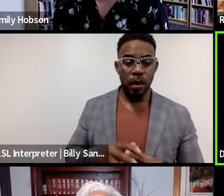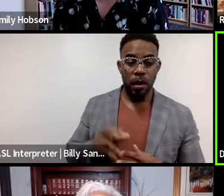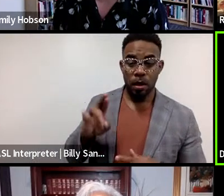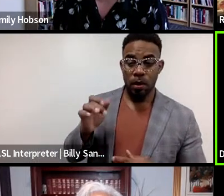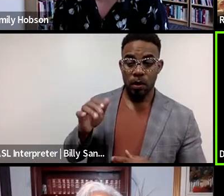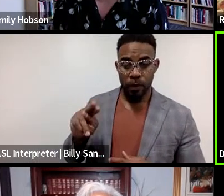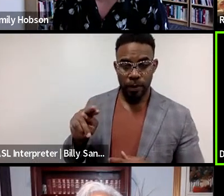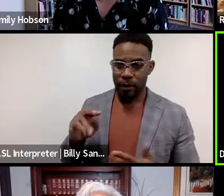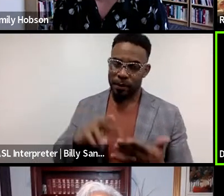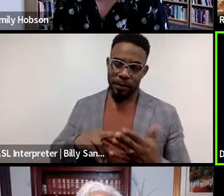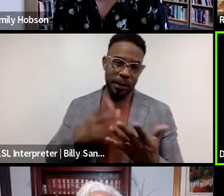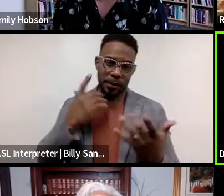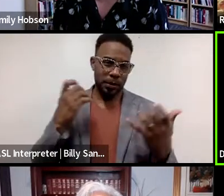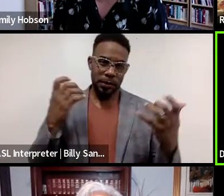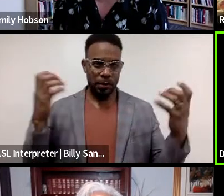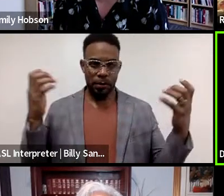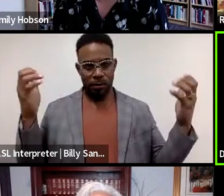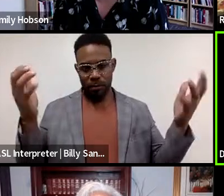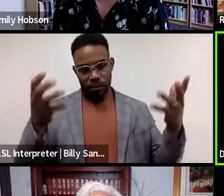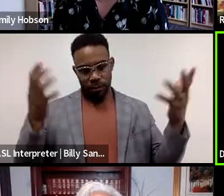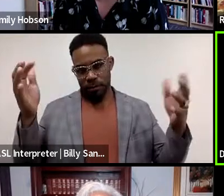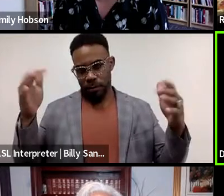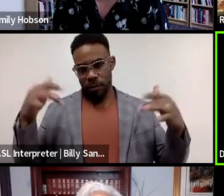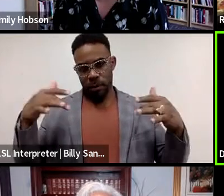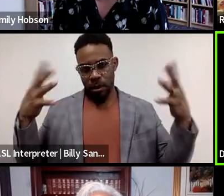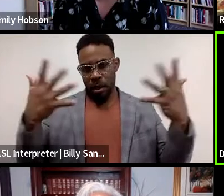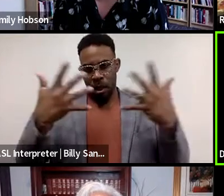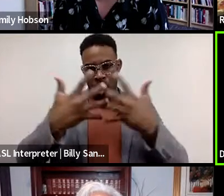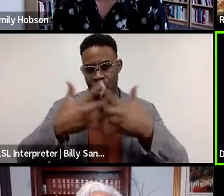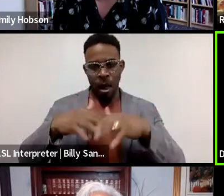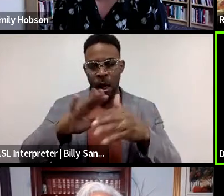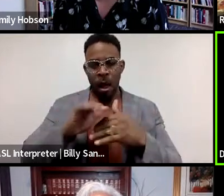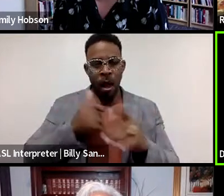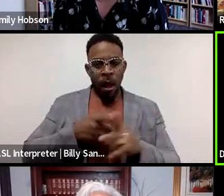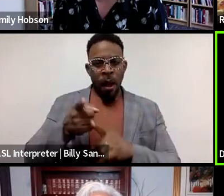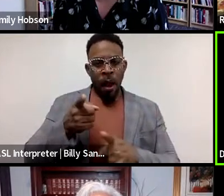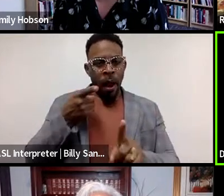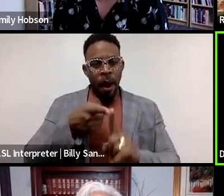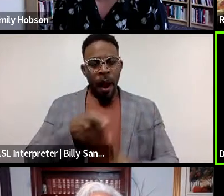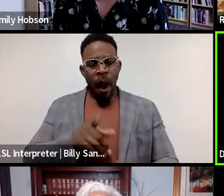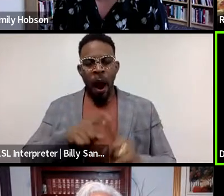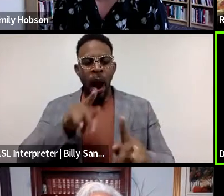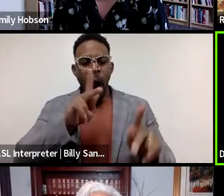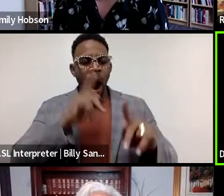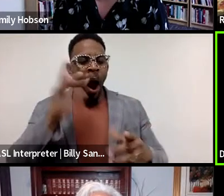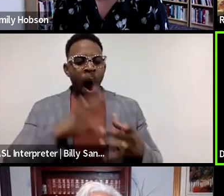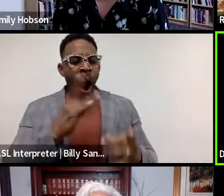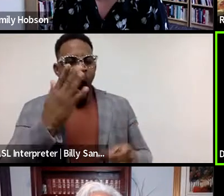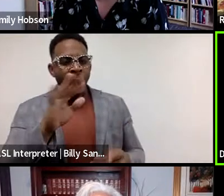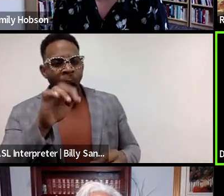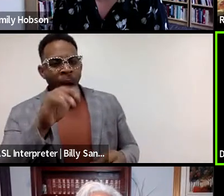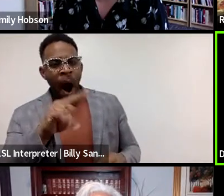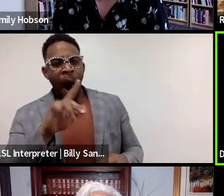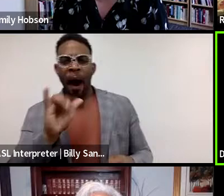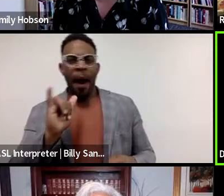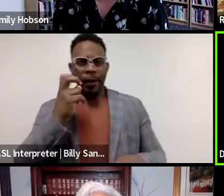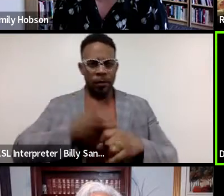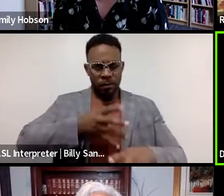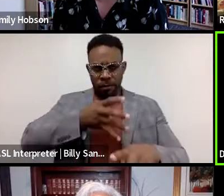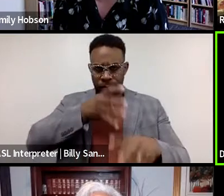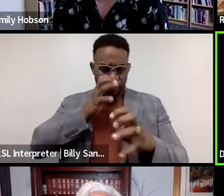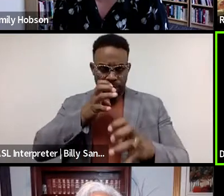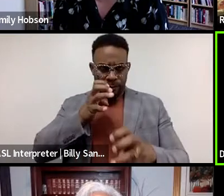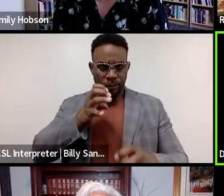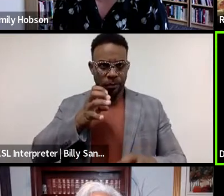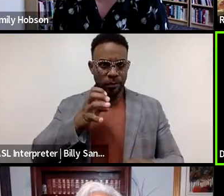Reagan, I mean, I'm just kind of synthesizing some of my main arguments, but people always think of Reagan as like a hardcore,